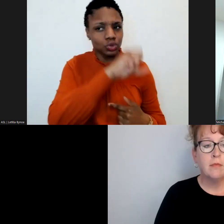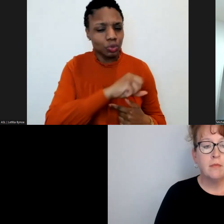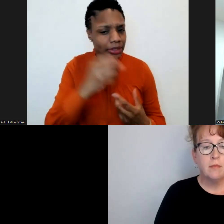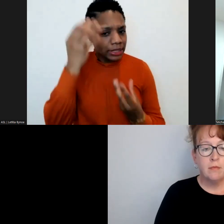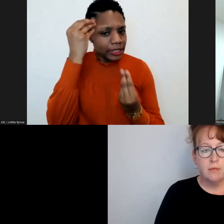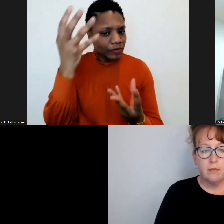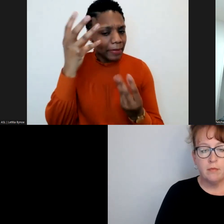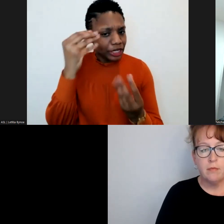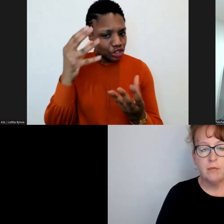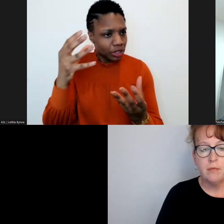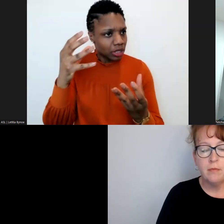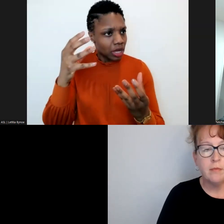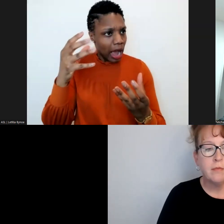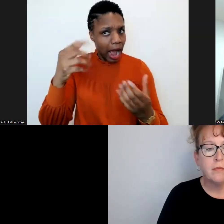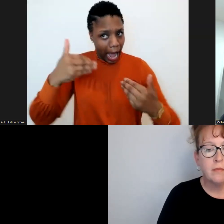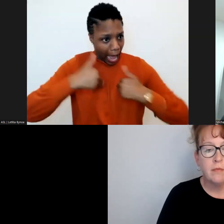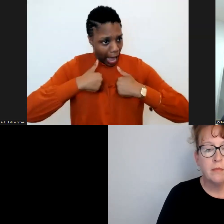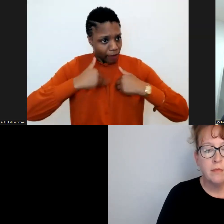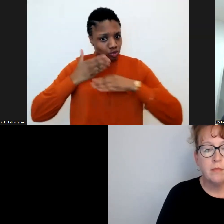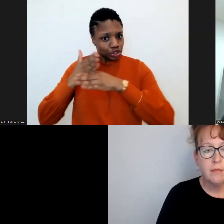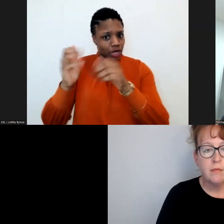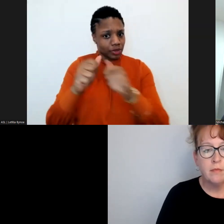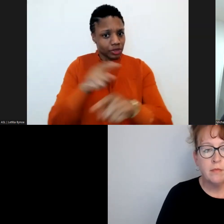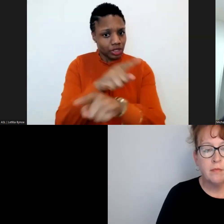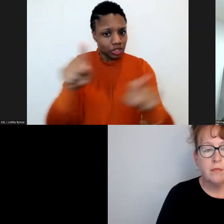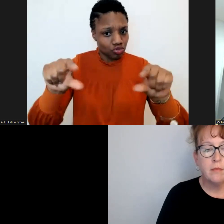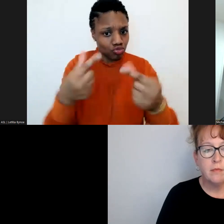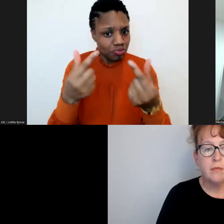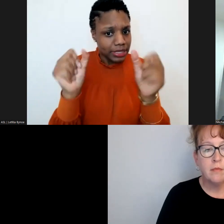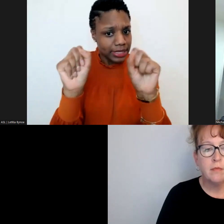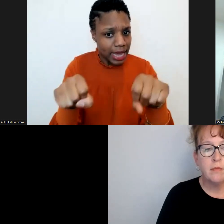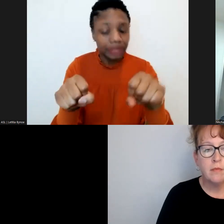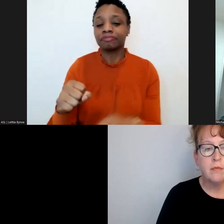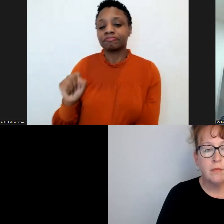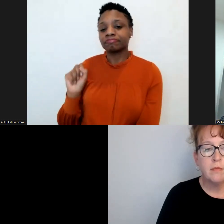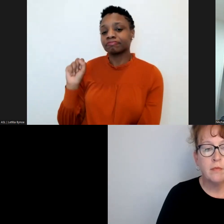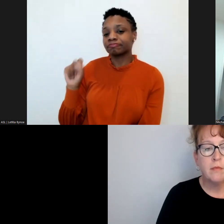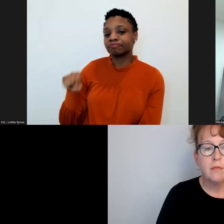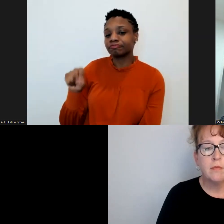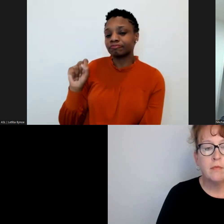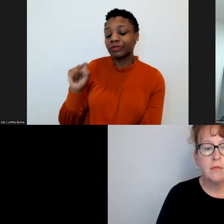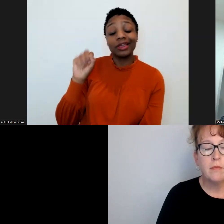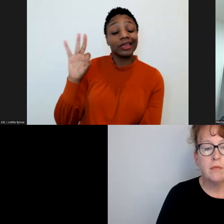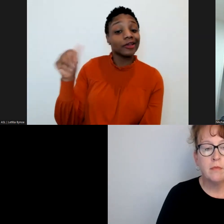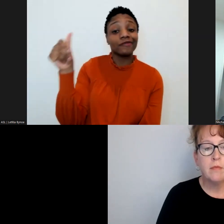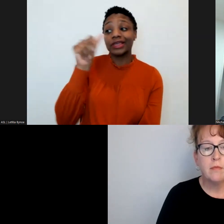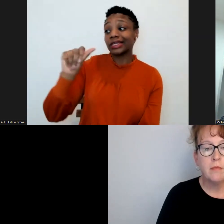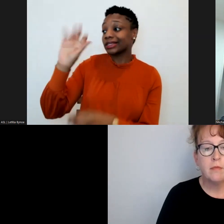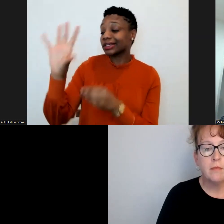I mentioned earlier to this group. Yeah, we can definitely also put it, if there's any additional, I